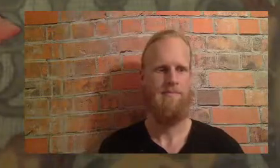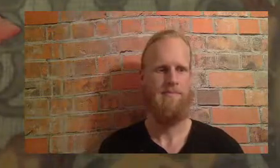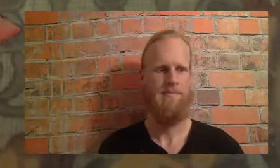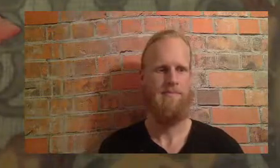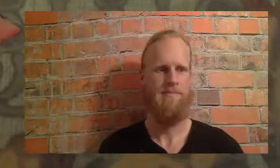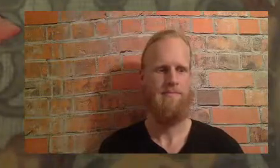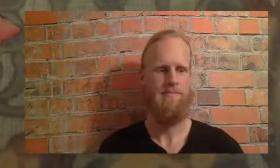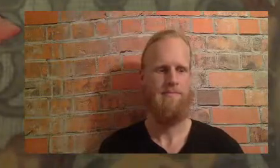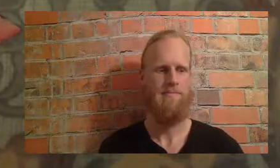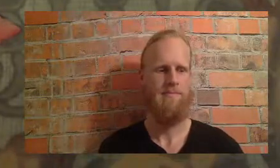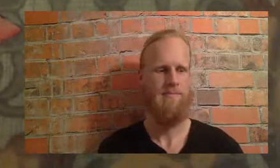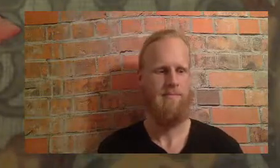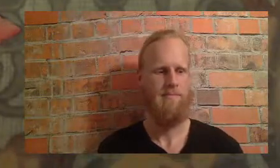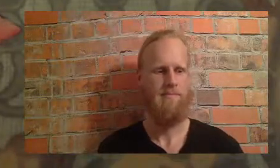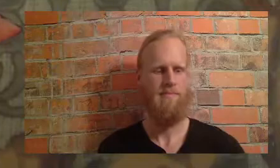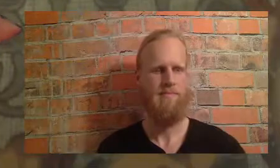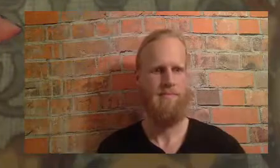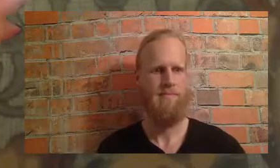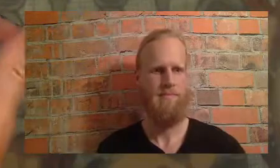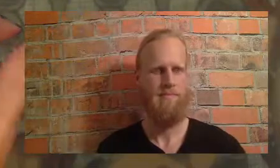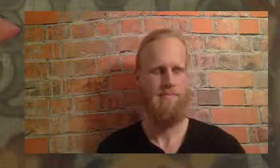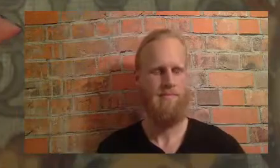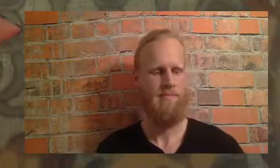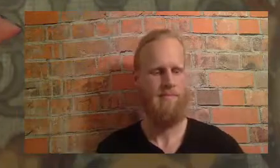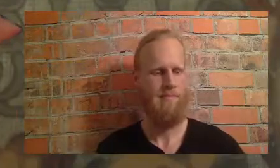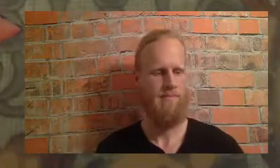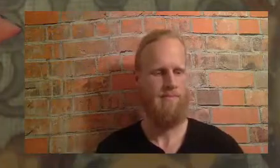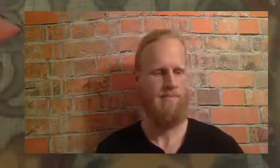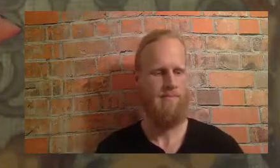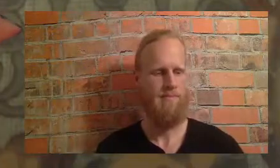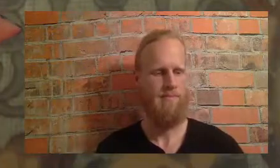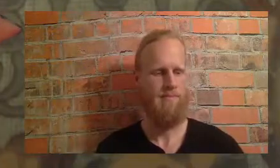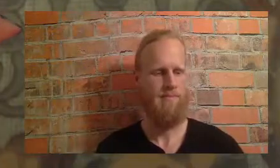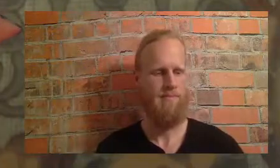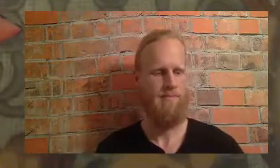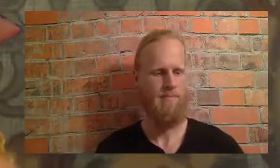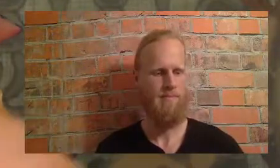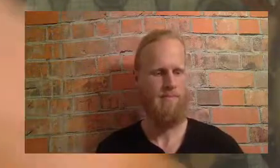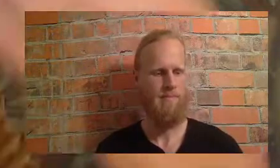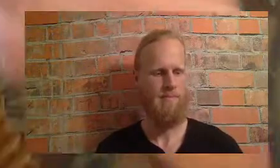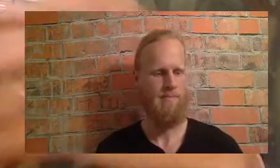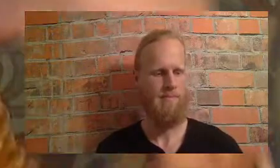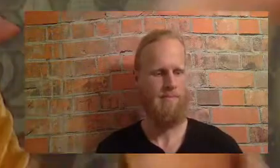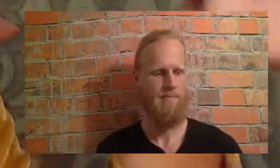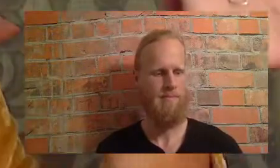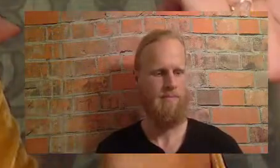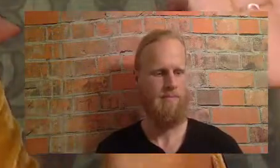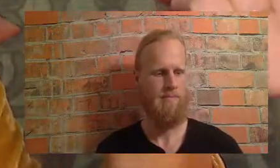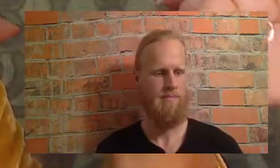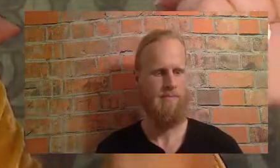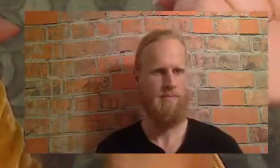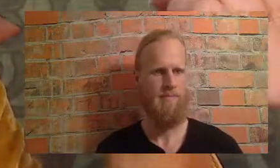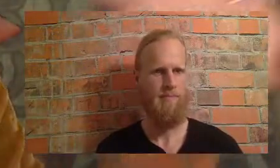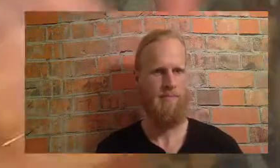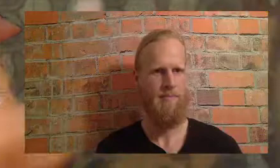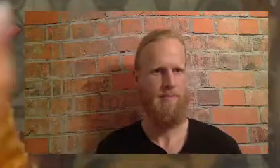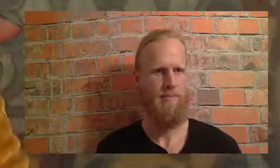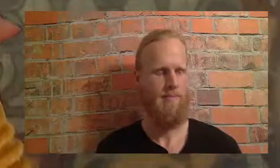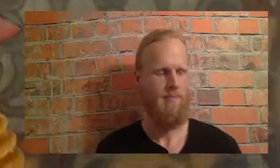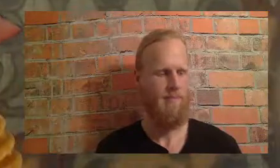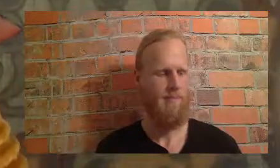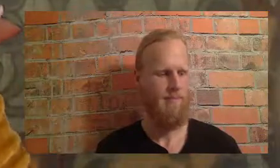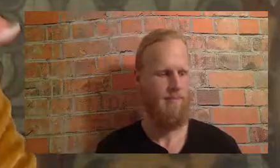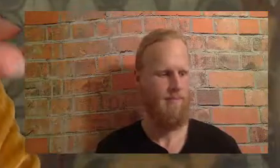And this is going to be really useful for those of you who've struggled with physical pain or any kind of recovery process, whether